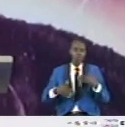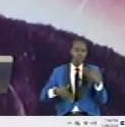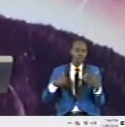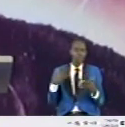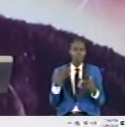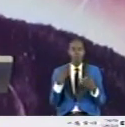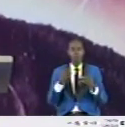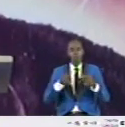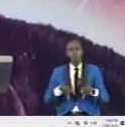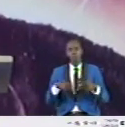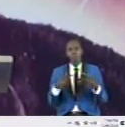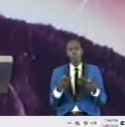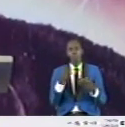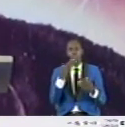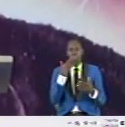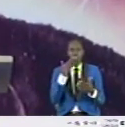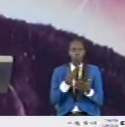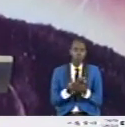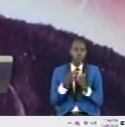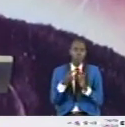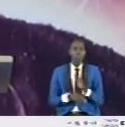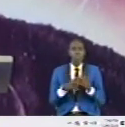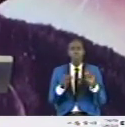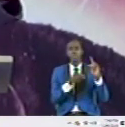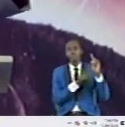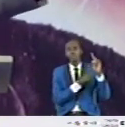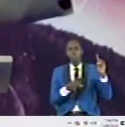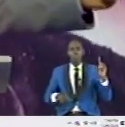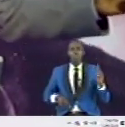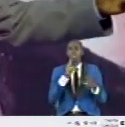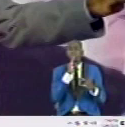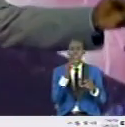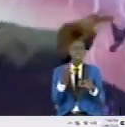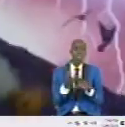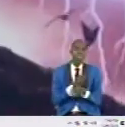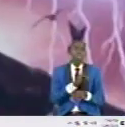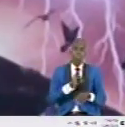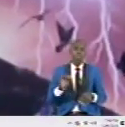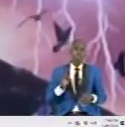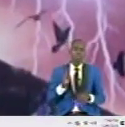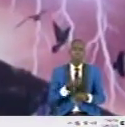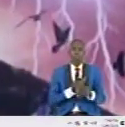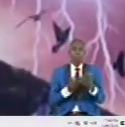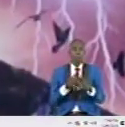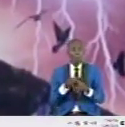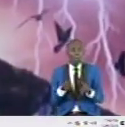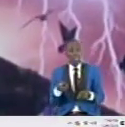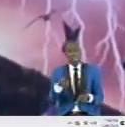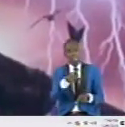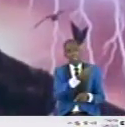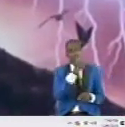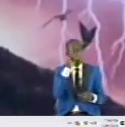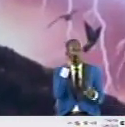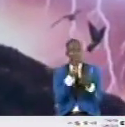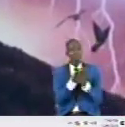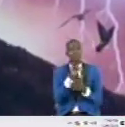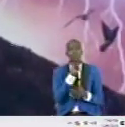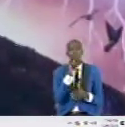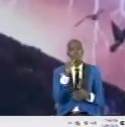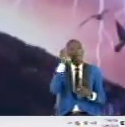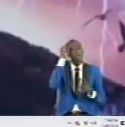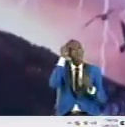of goodness the Lord is taking us over there believe not his word verse